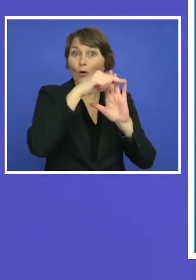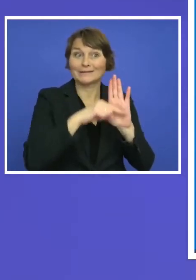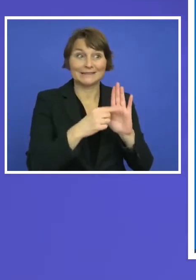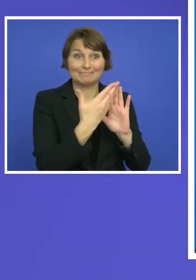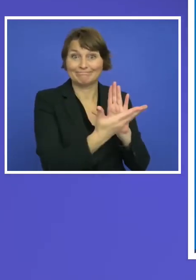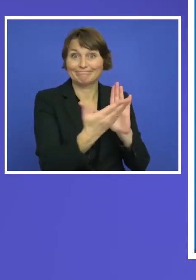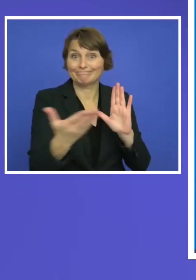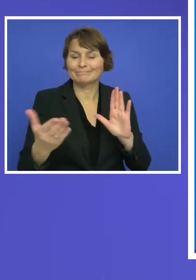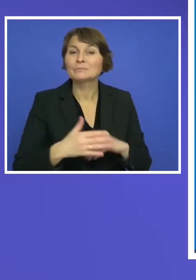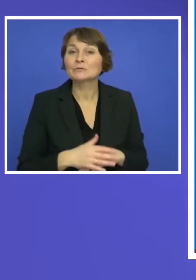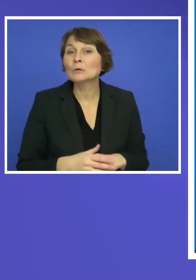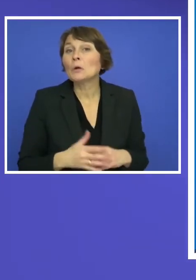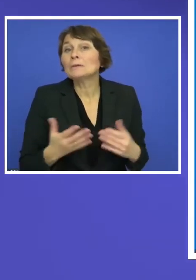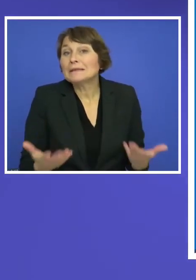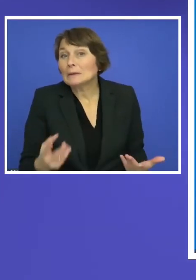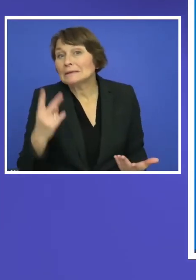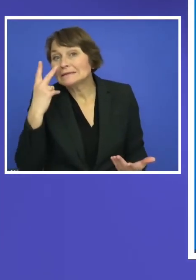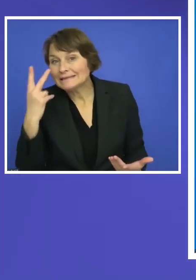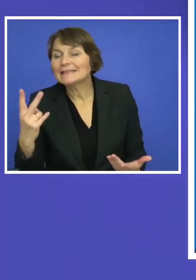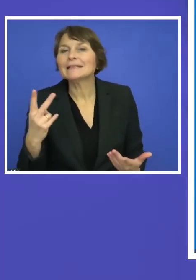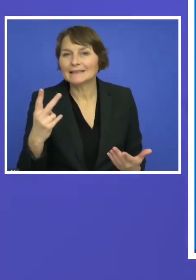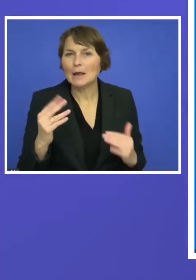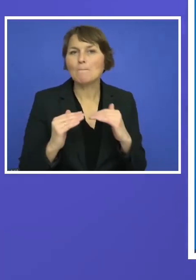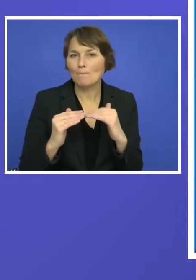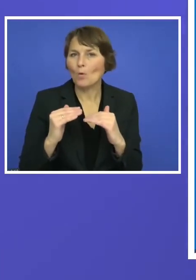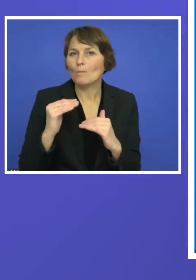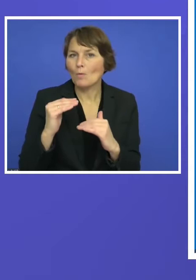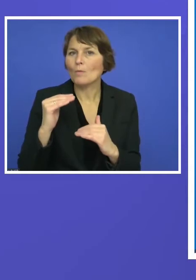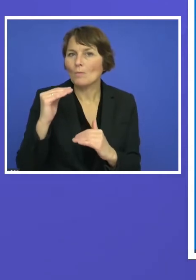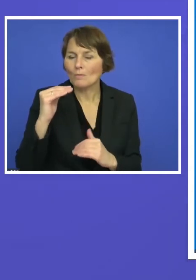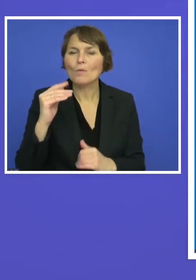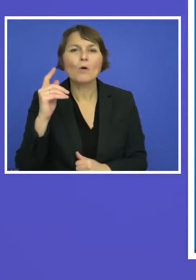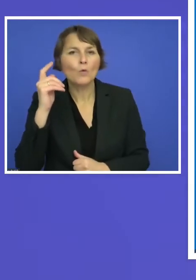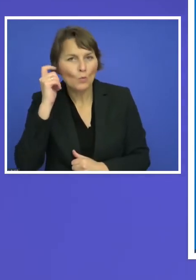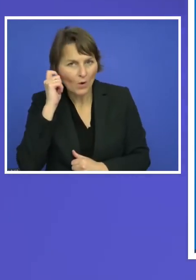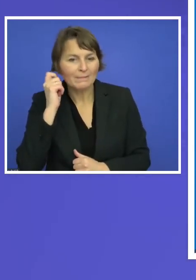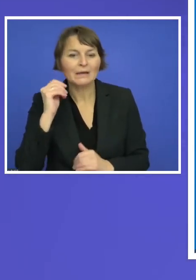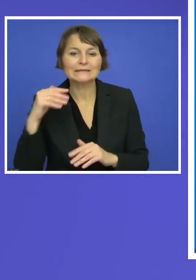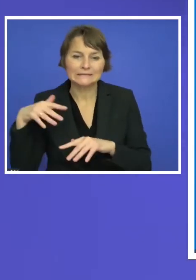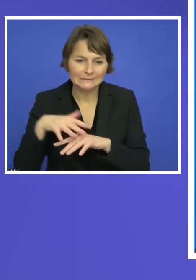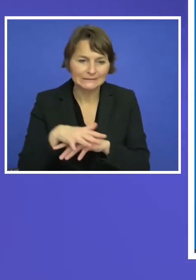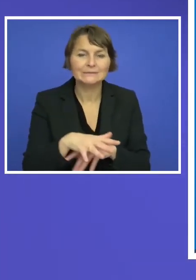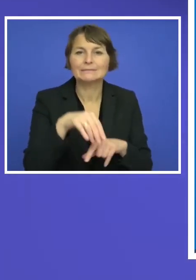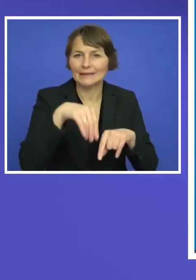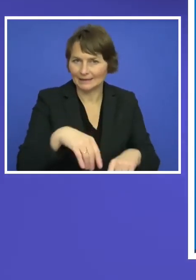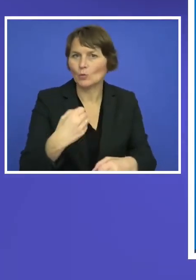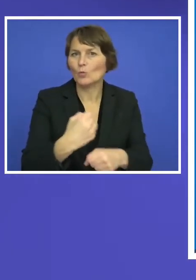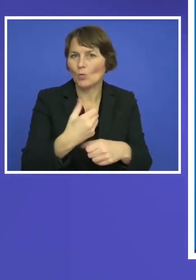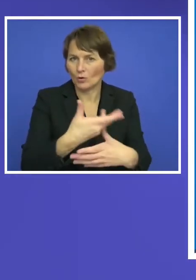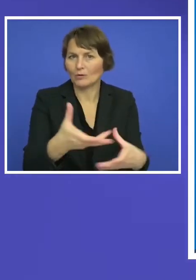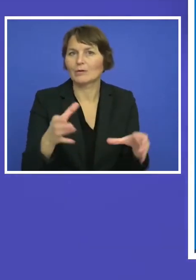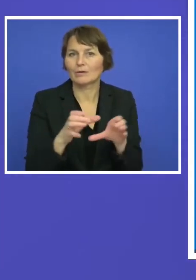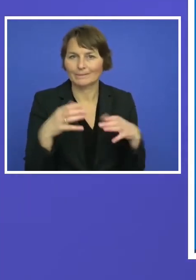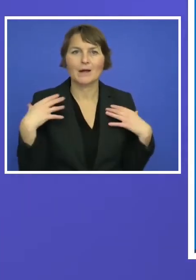that you do see a feminization of the public health workforce. You do have more and more